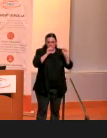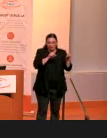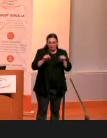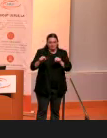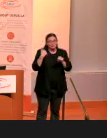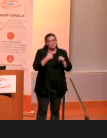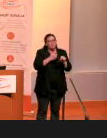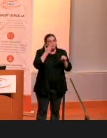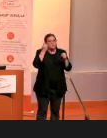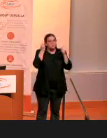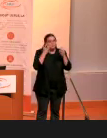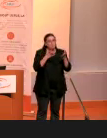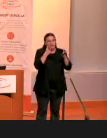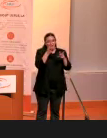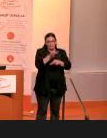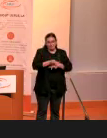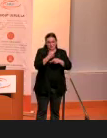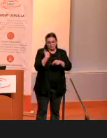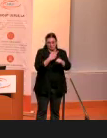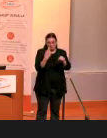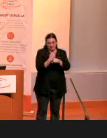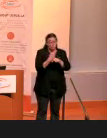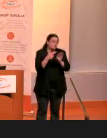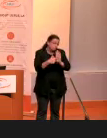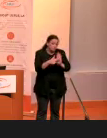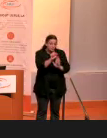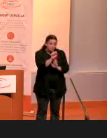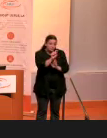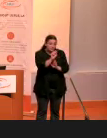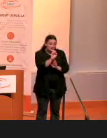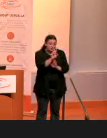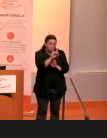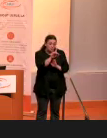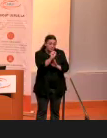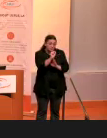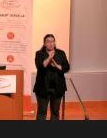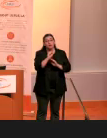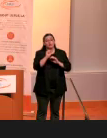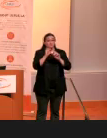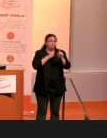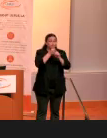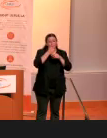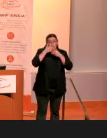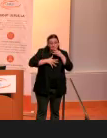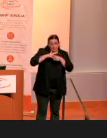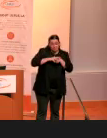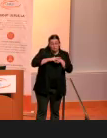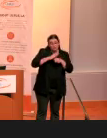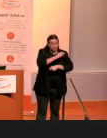the treatments that we use in lupus, like steroids, for example, can increase blood pressure, can increase risk of